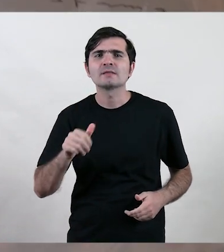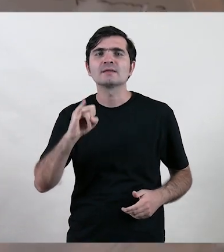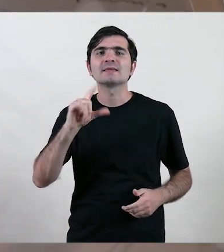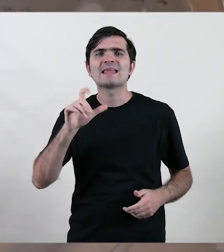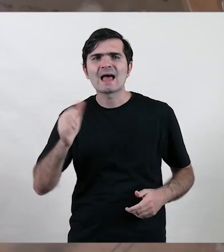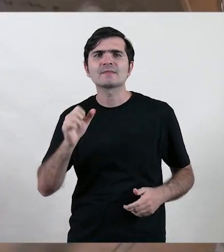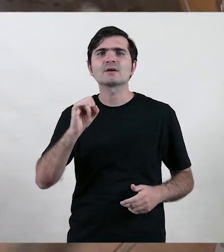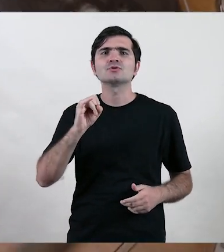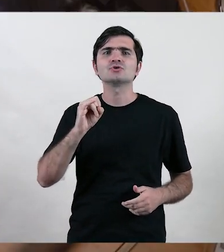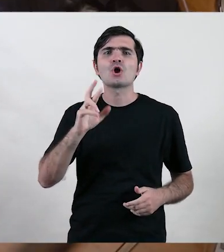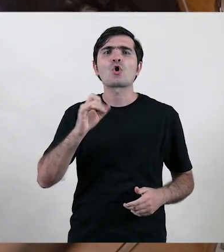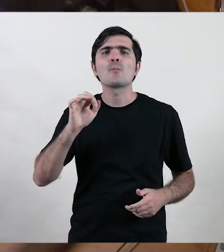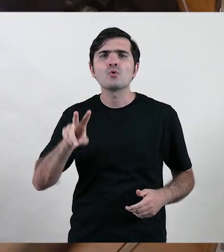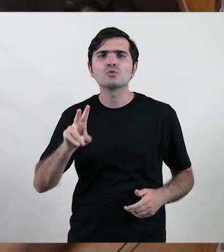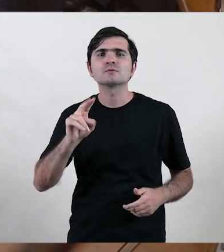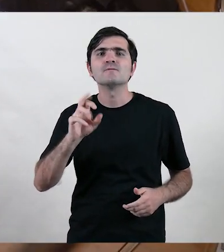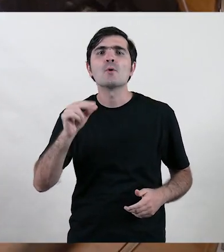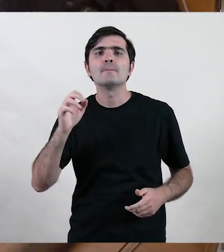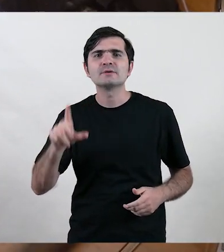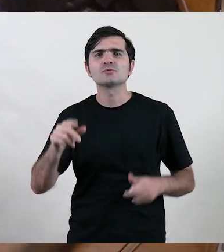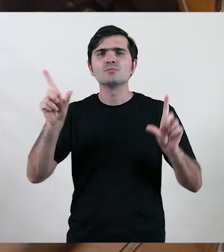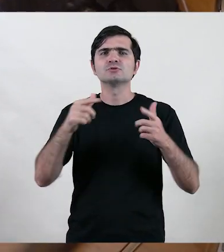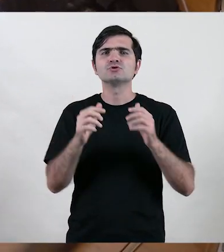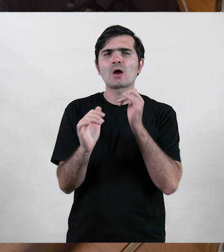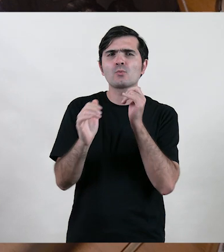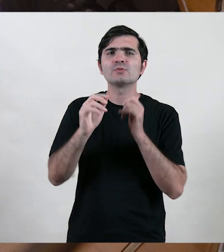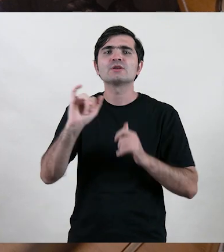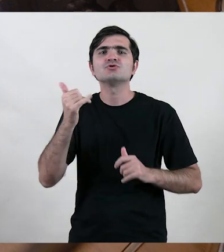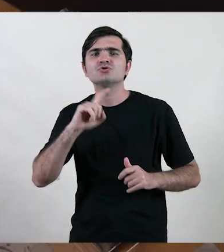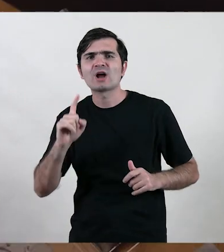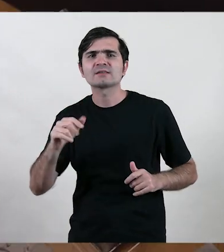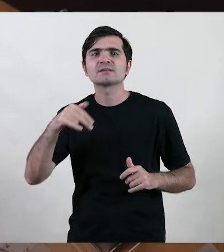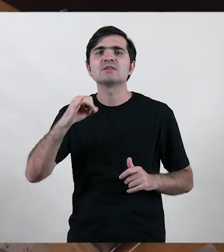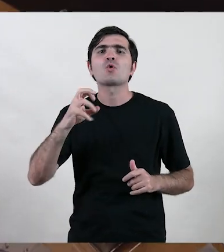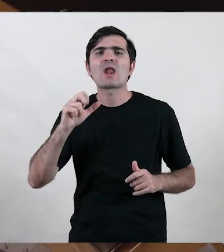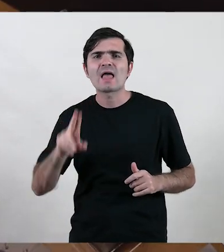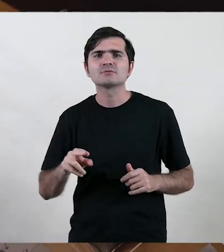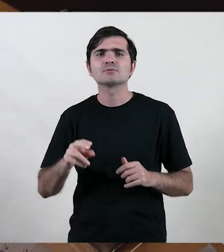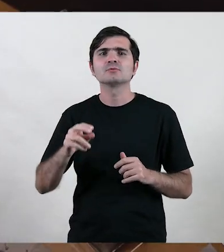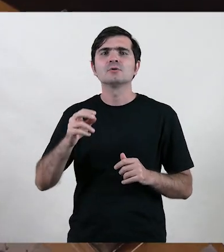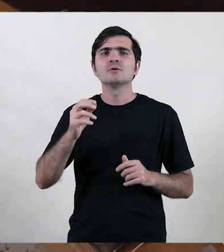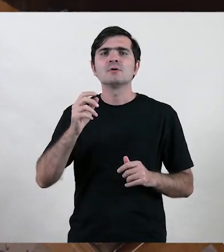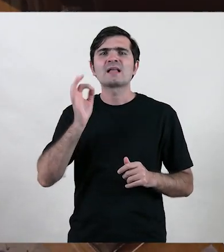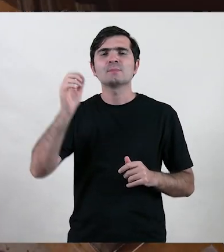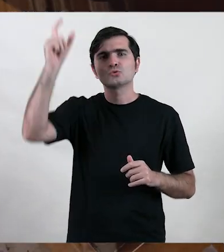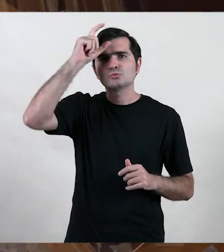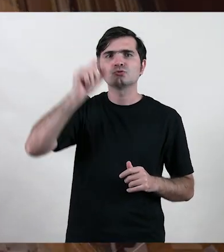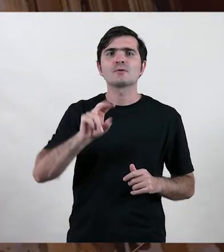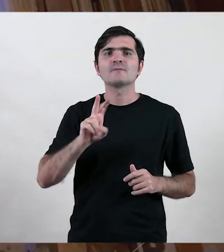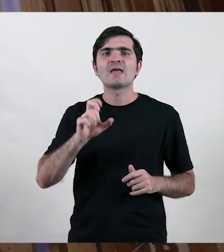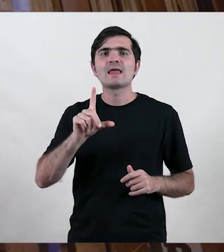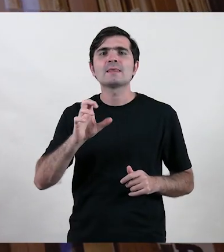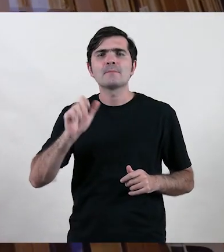Ileana Andromulus Vulpescu, jazz musician Horia Dinu Nicolaescu, turcologist Valeriu Veliman,